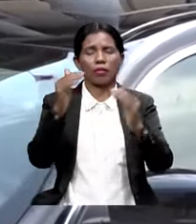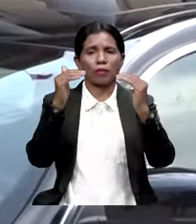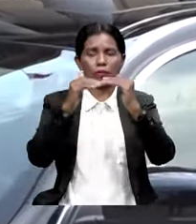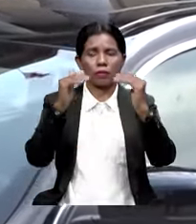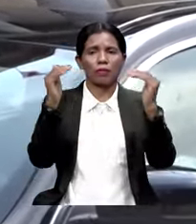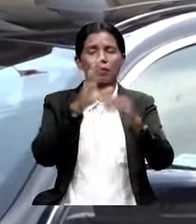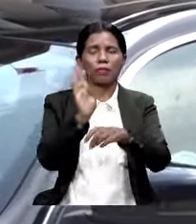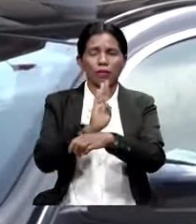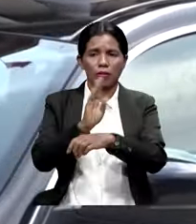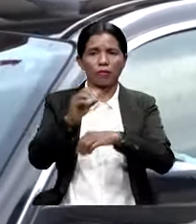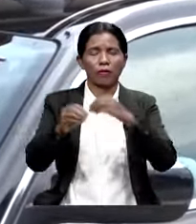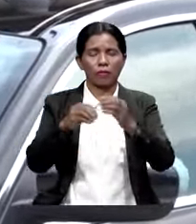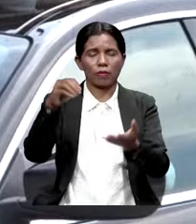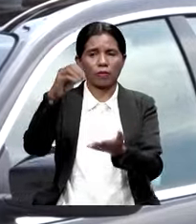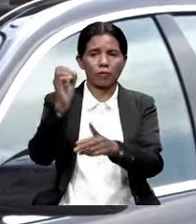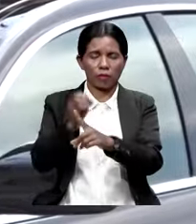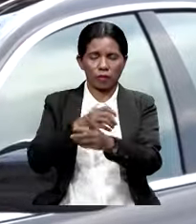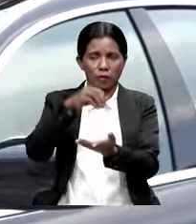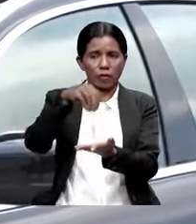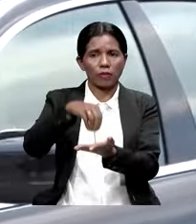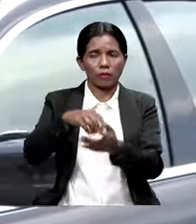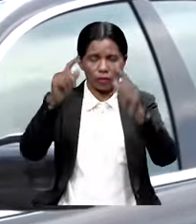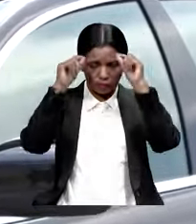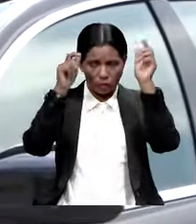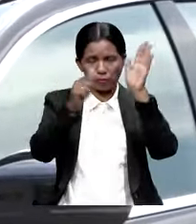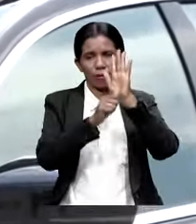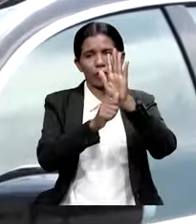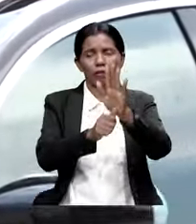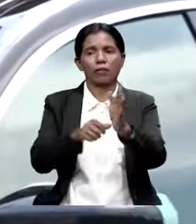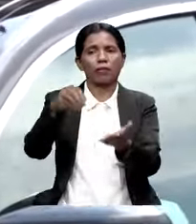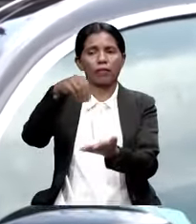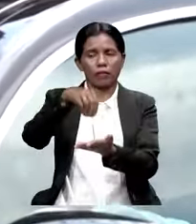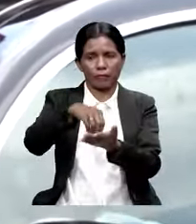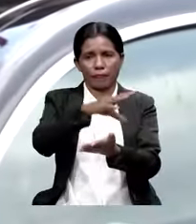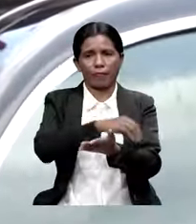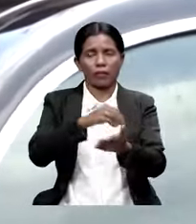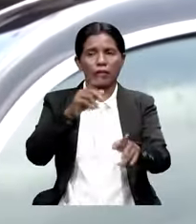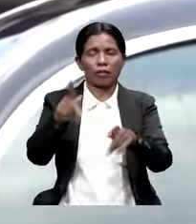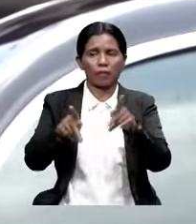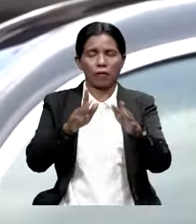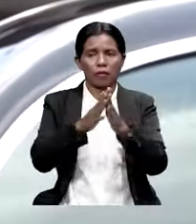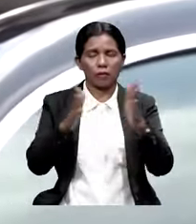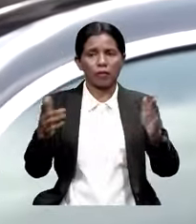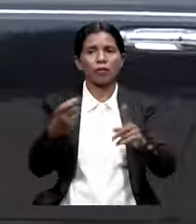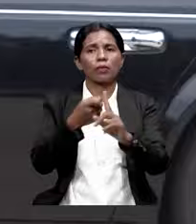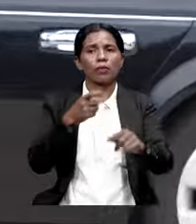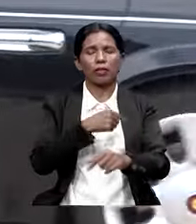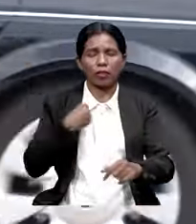a oportunidade de investimento timor-lestenian, onde apresenta perspectiva investimento para investidor potencial Sira Usisina,